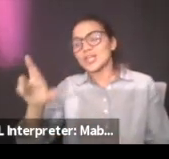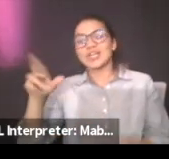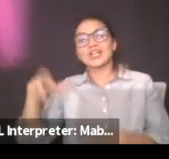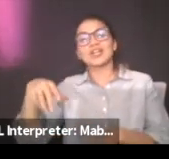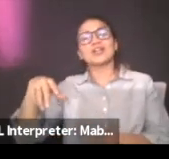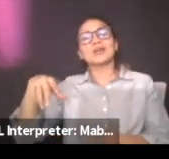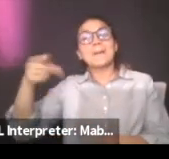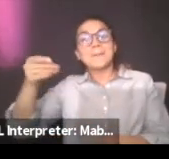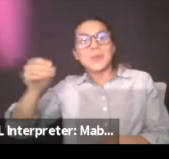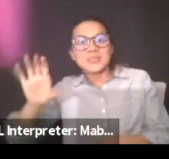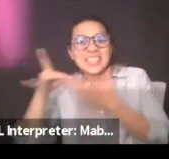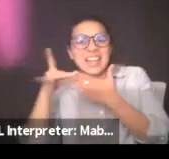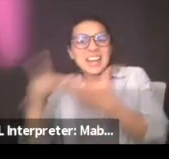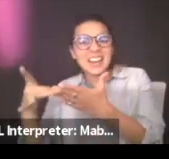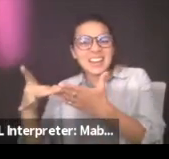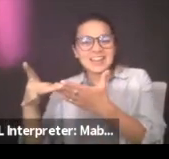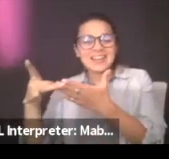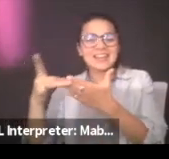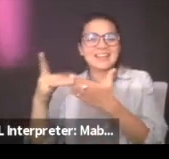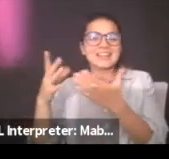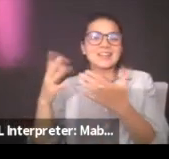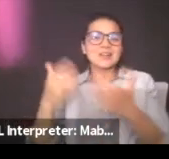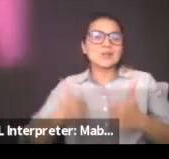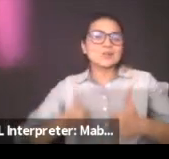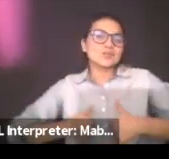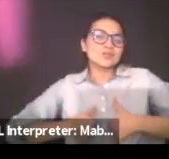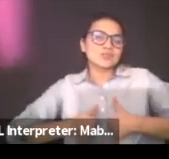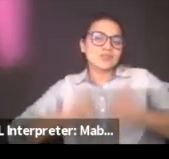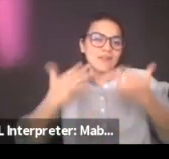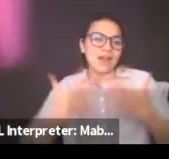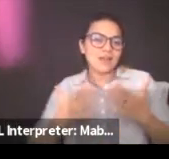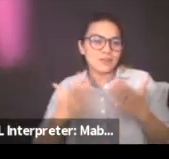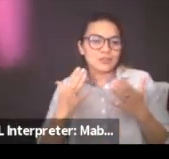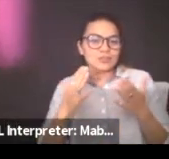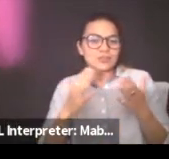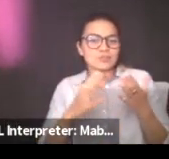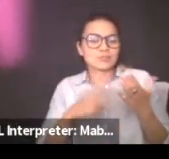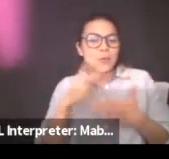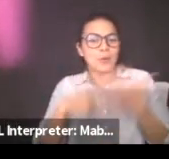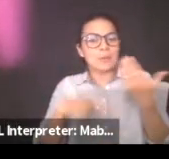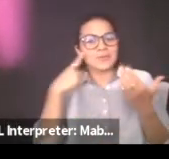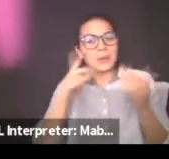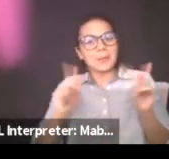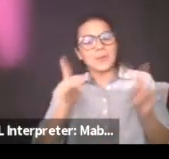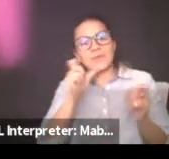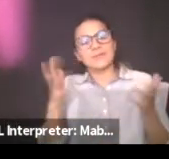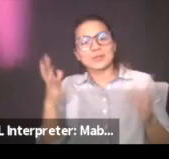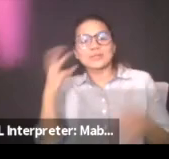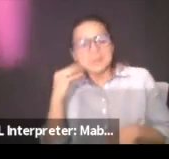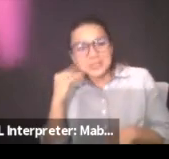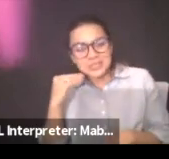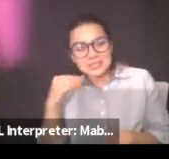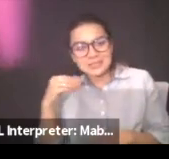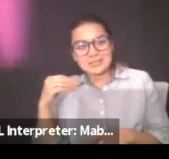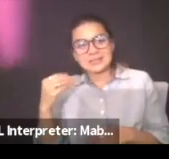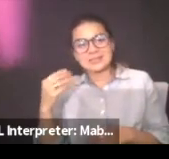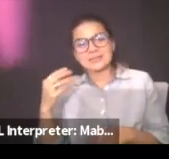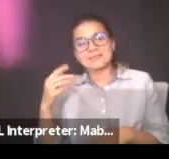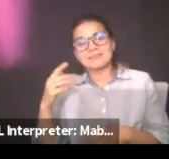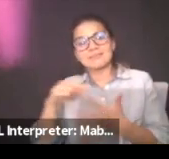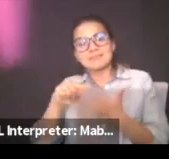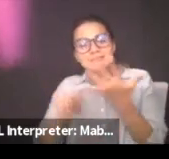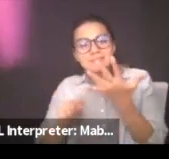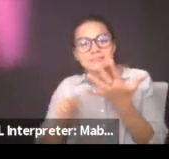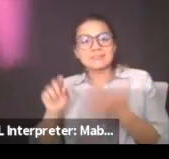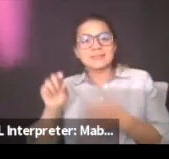transformative justice incubator for survivors of sexual and domestic violence with the kind of explicit goal of meeting the express